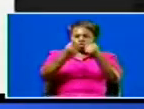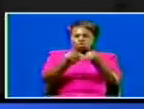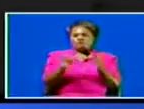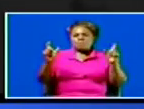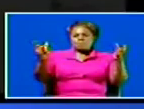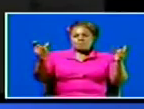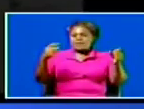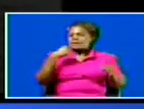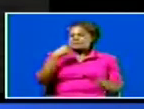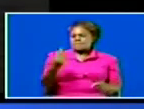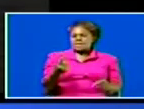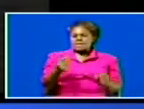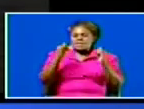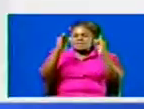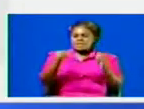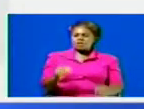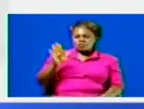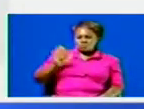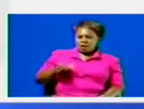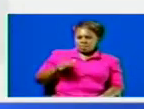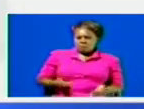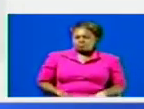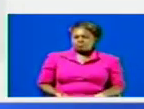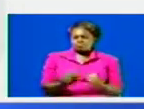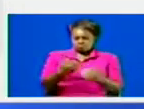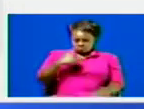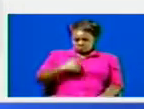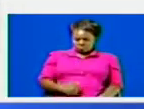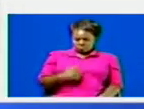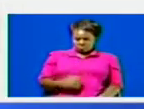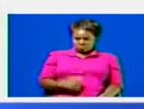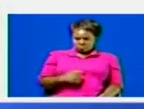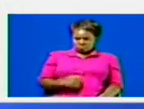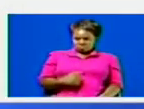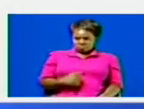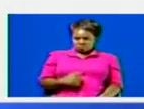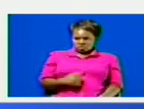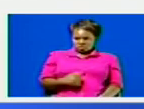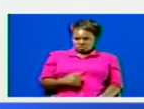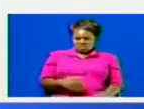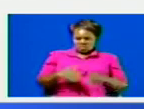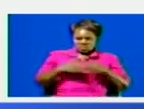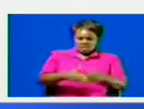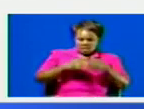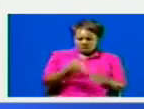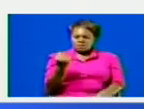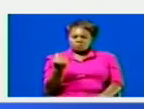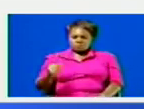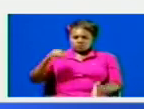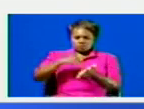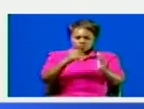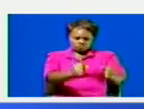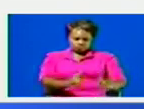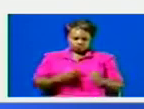media claim that new mothers, some of whom have just undergone cesarean section, have undergone sexual assault, including